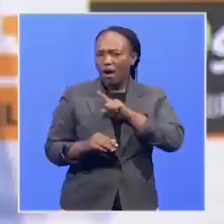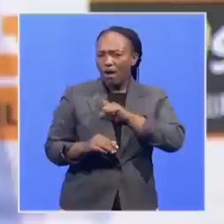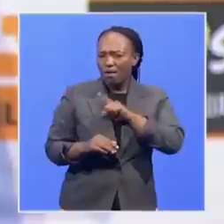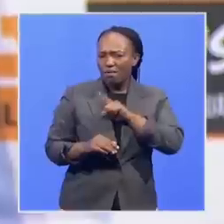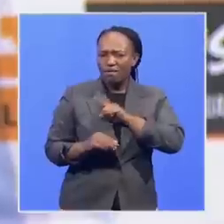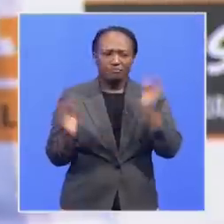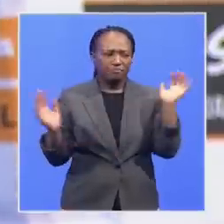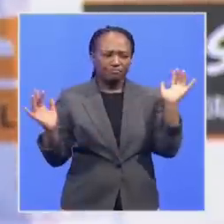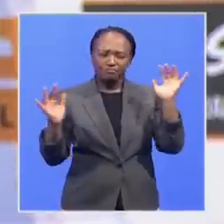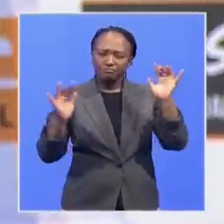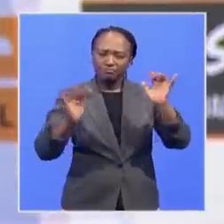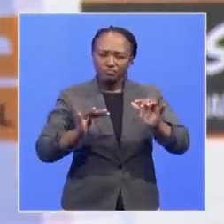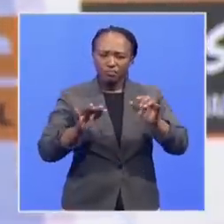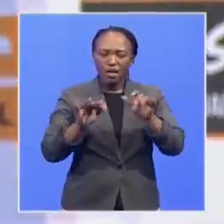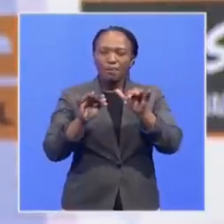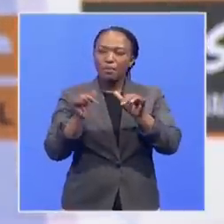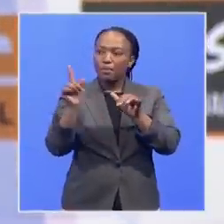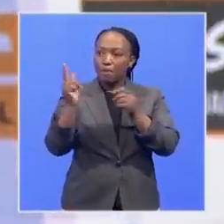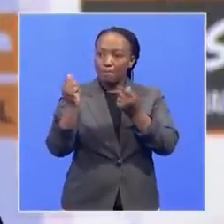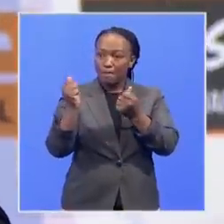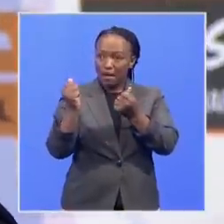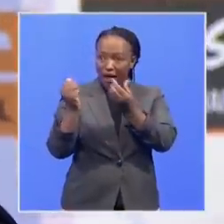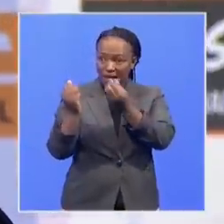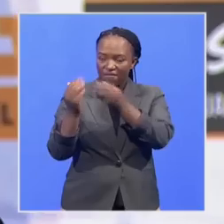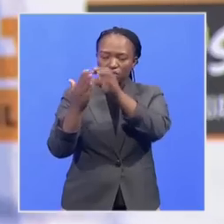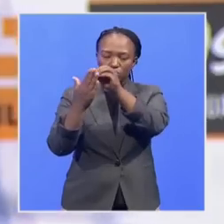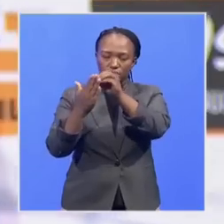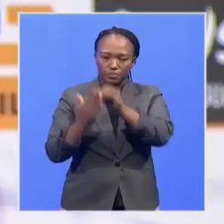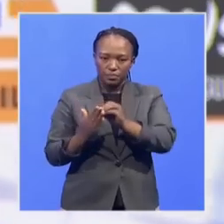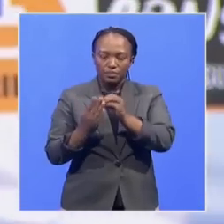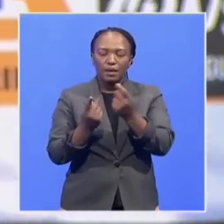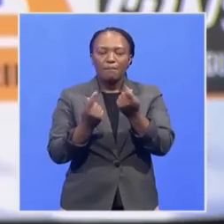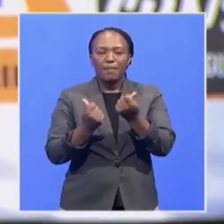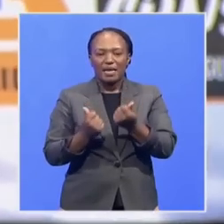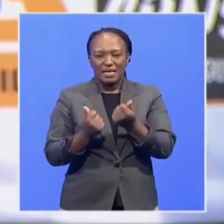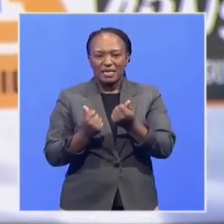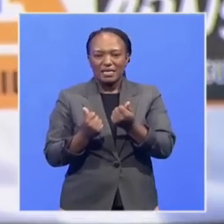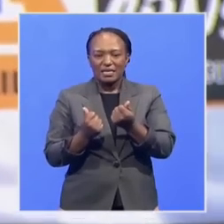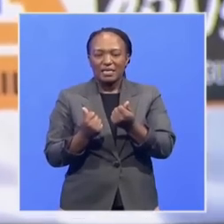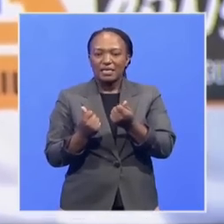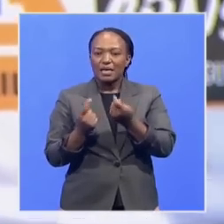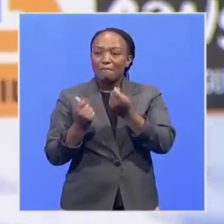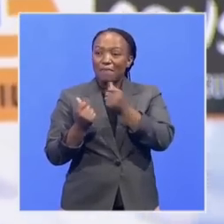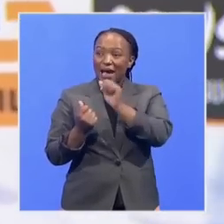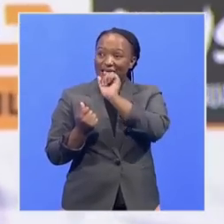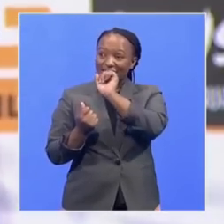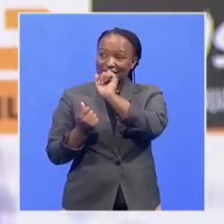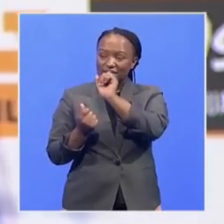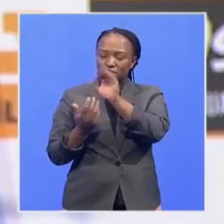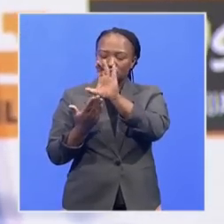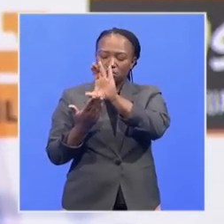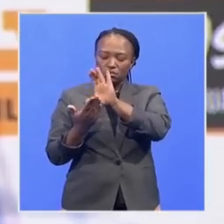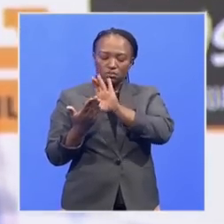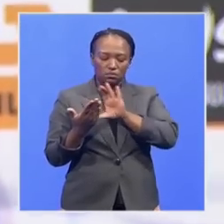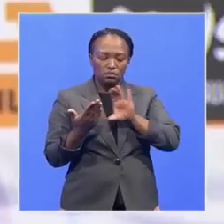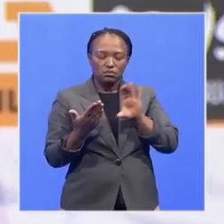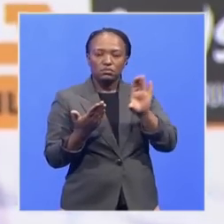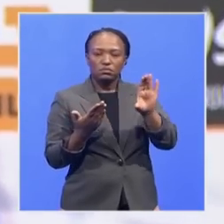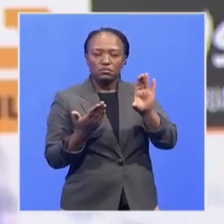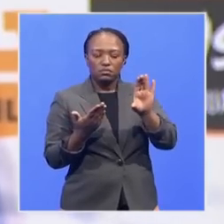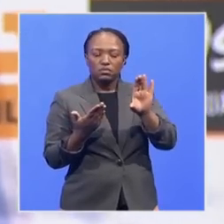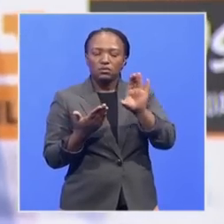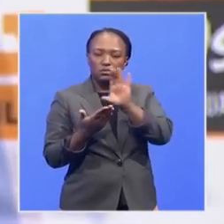ditšhelete batle ba tlise ditšhelete tsa bona. Re batla gore ditšhelete tseo di tle le gona